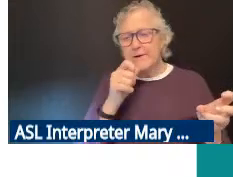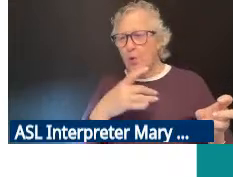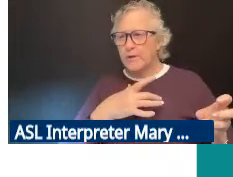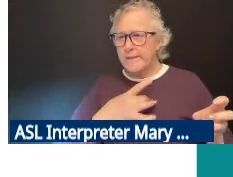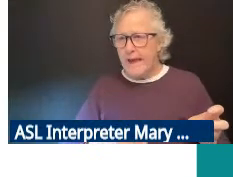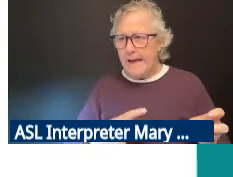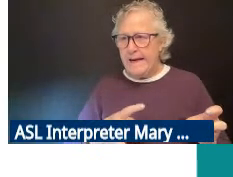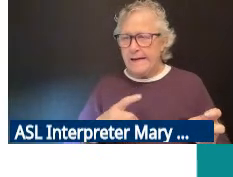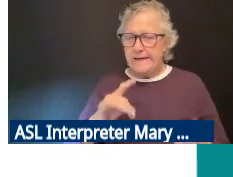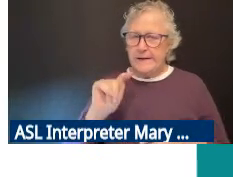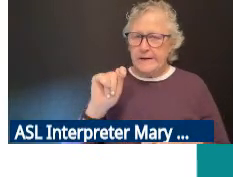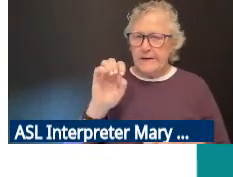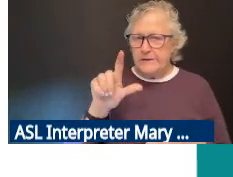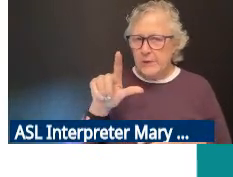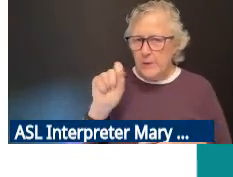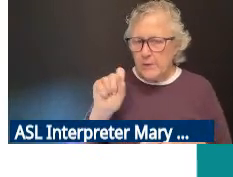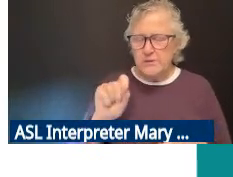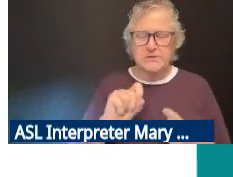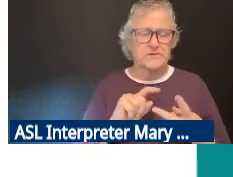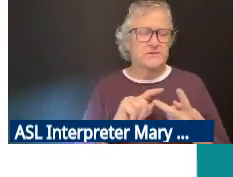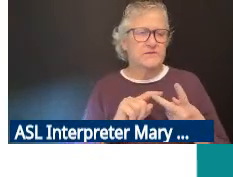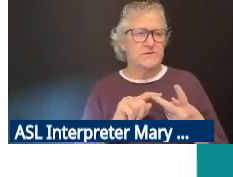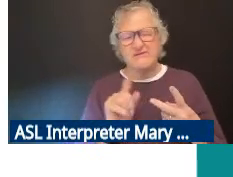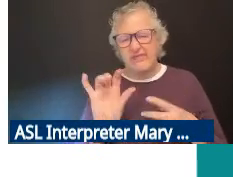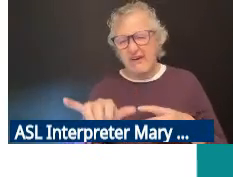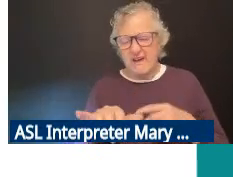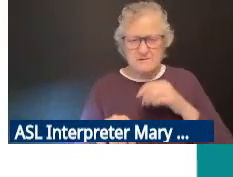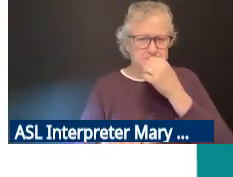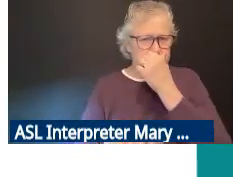to specific aspects were also included in that category.